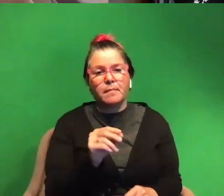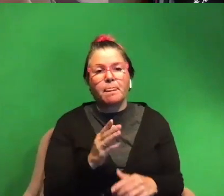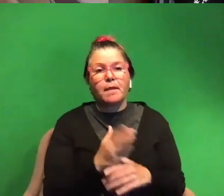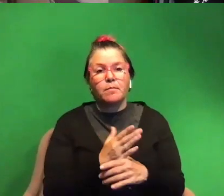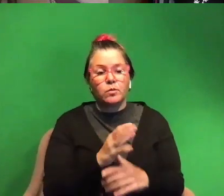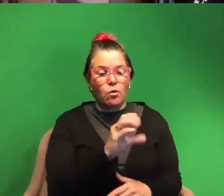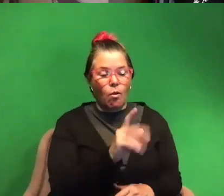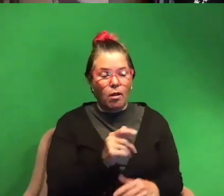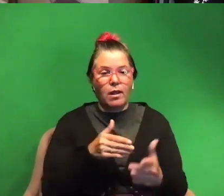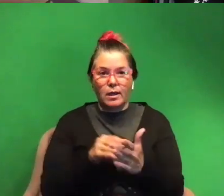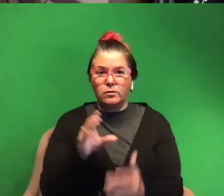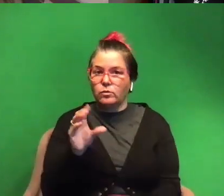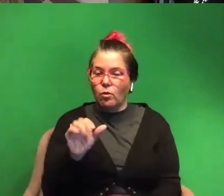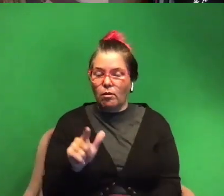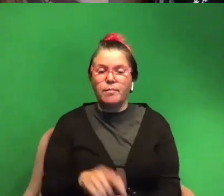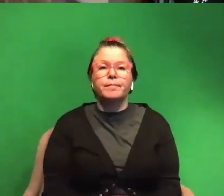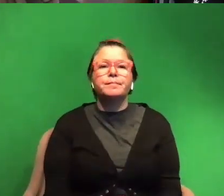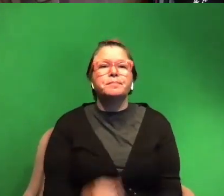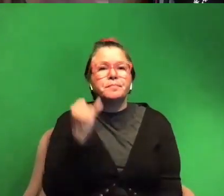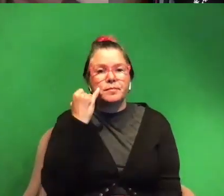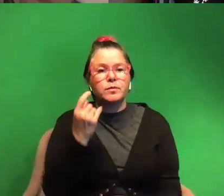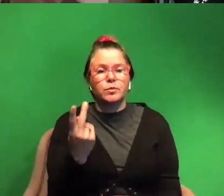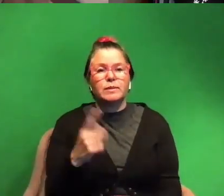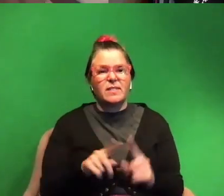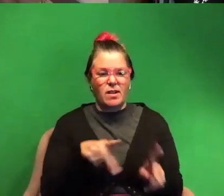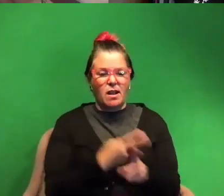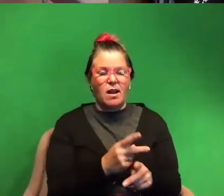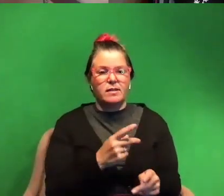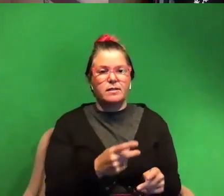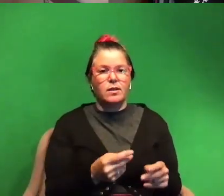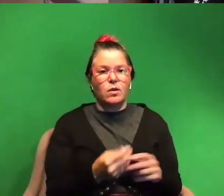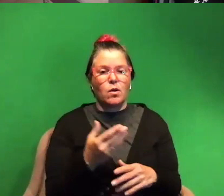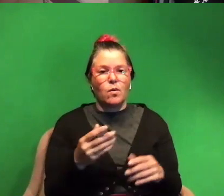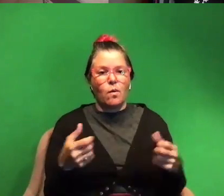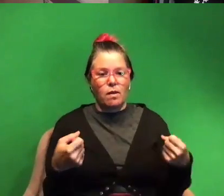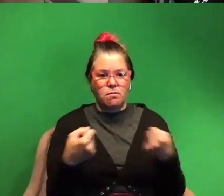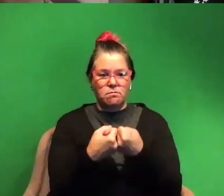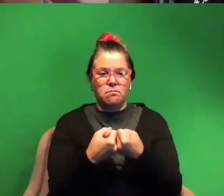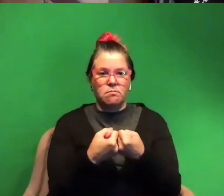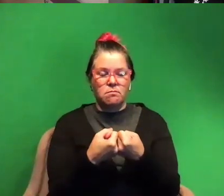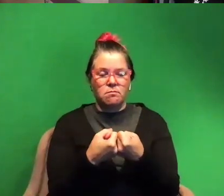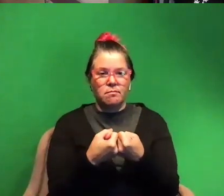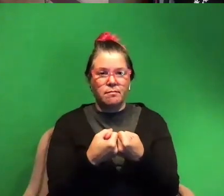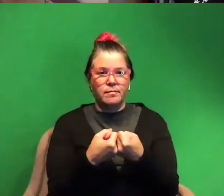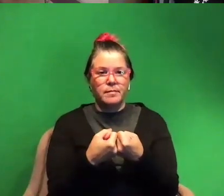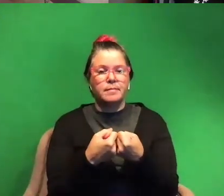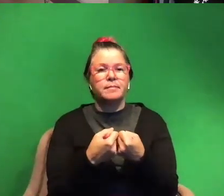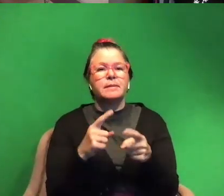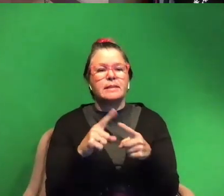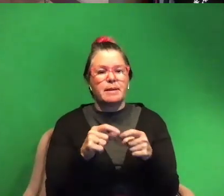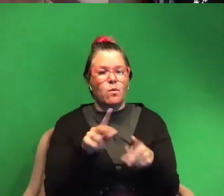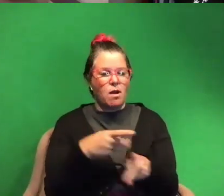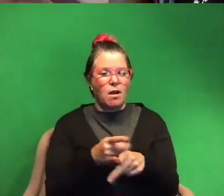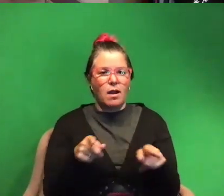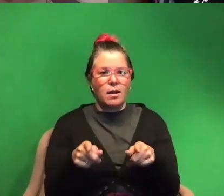and corals. So if you have two different species and they grow up and they butt into each other, depending on the species, they